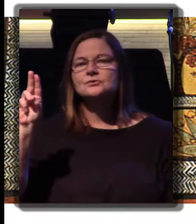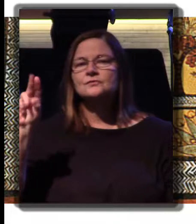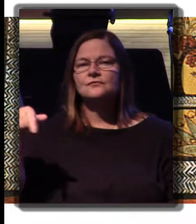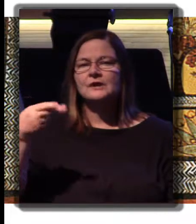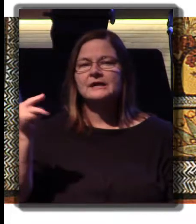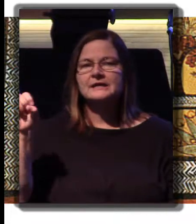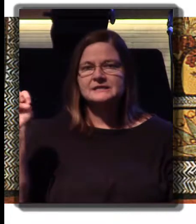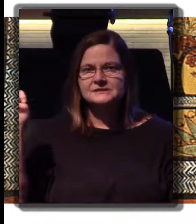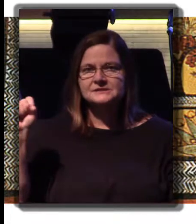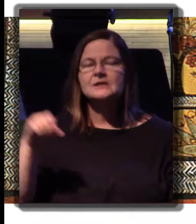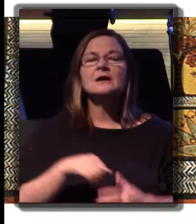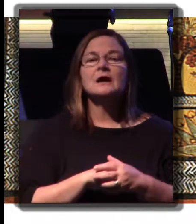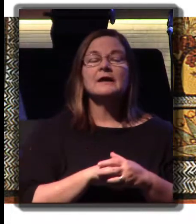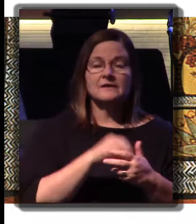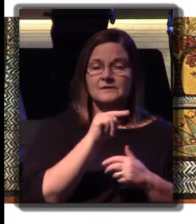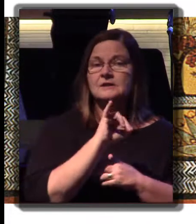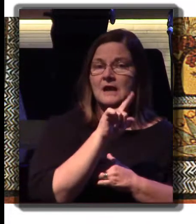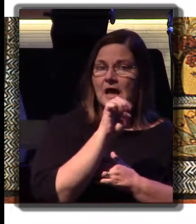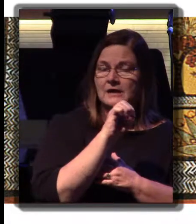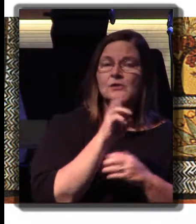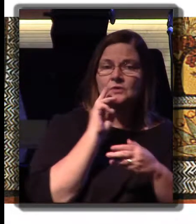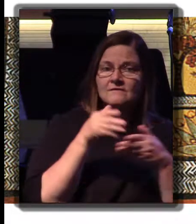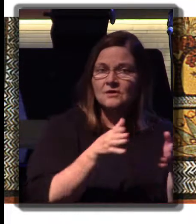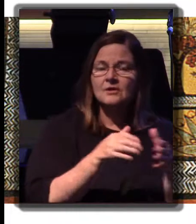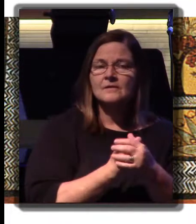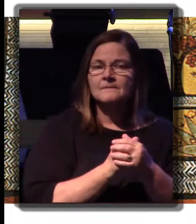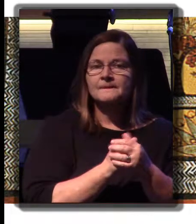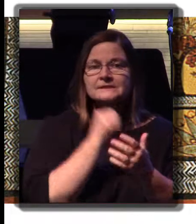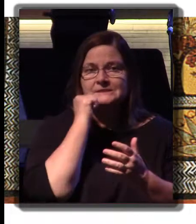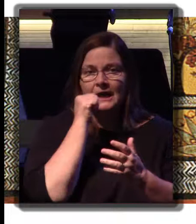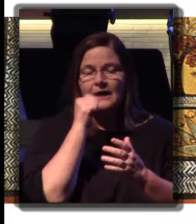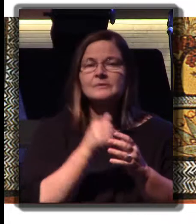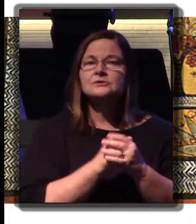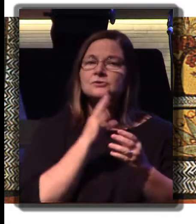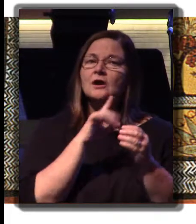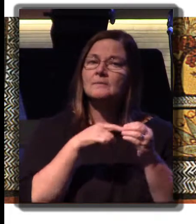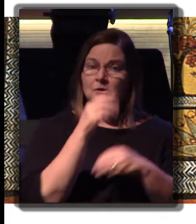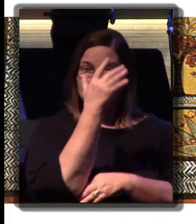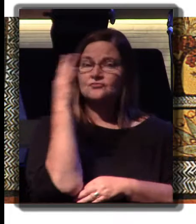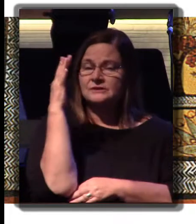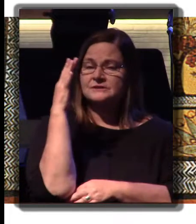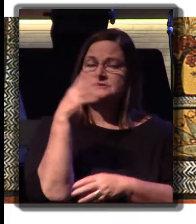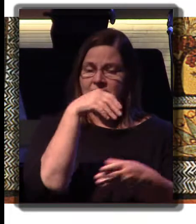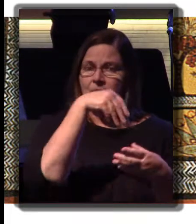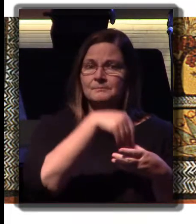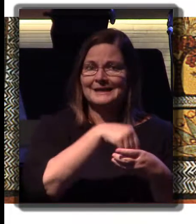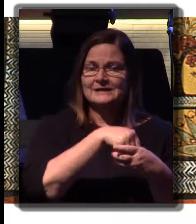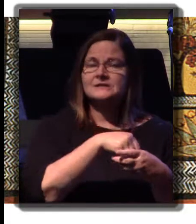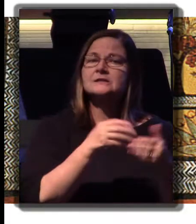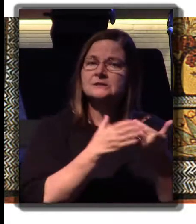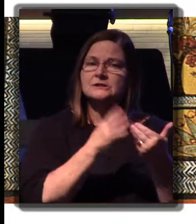Euphrates River in the east, or the Nile River to the west. It's common throughout the